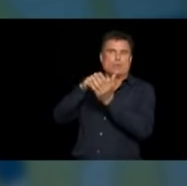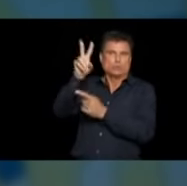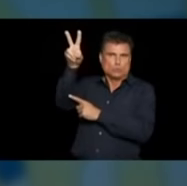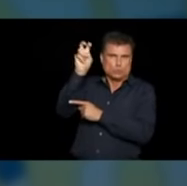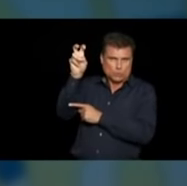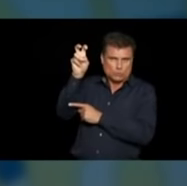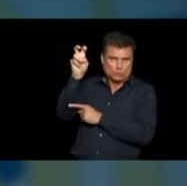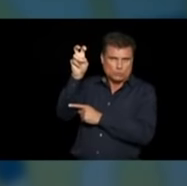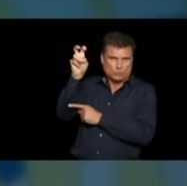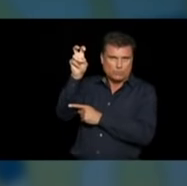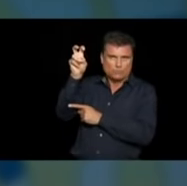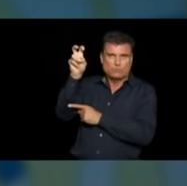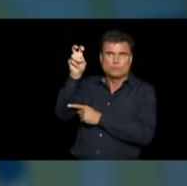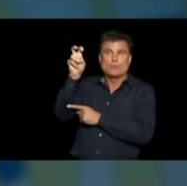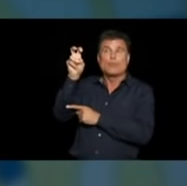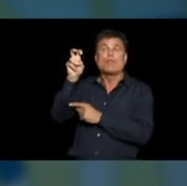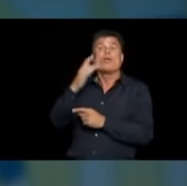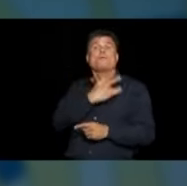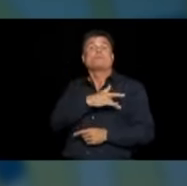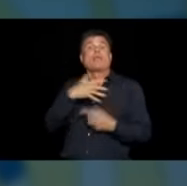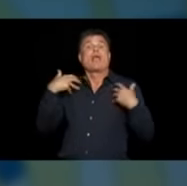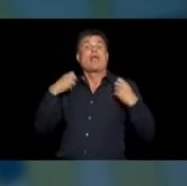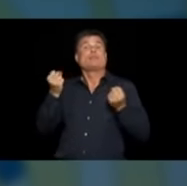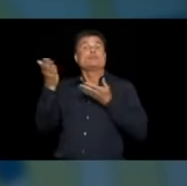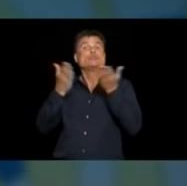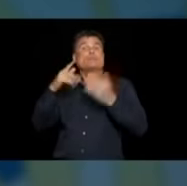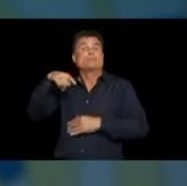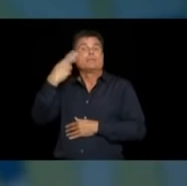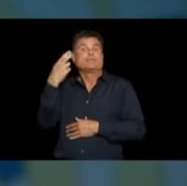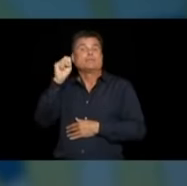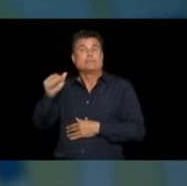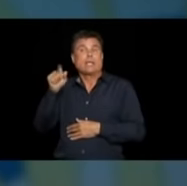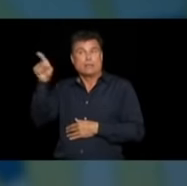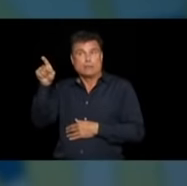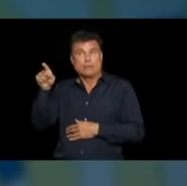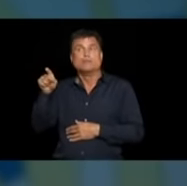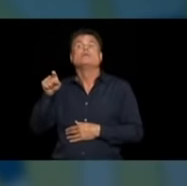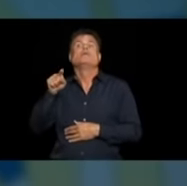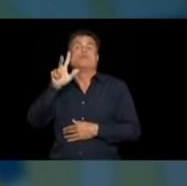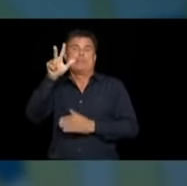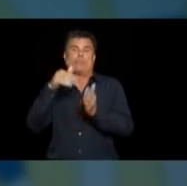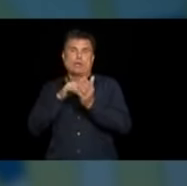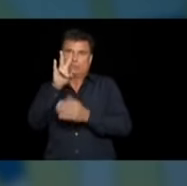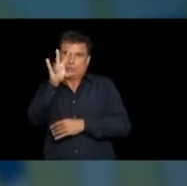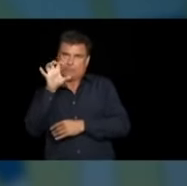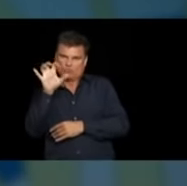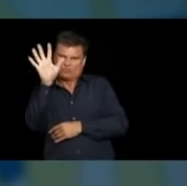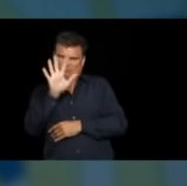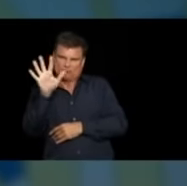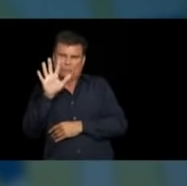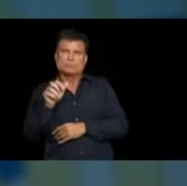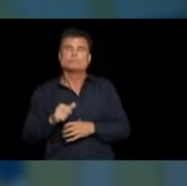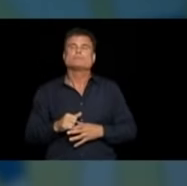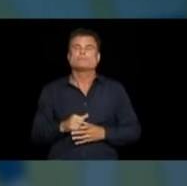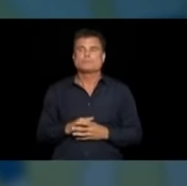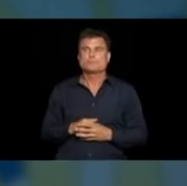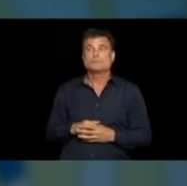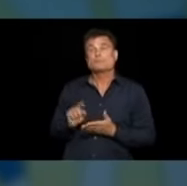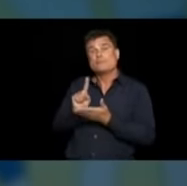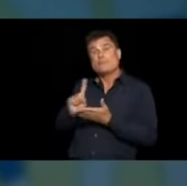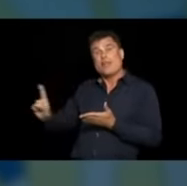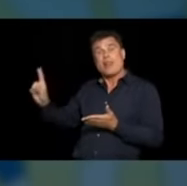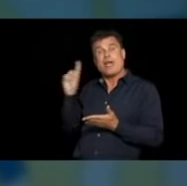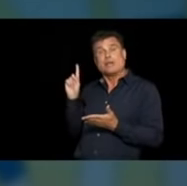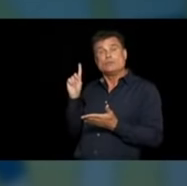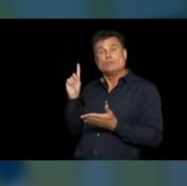6,062 surgeries completed between August 17th and August August 23rd. Health authorities have verified their